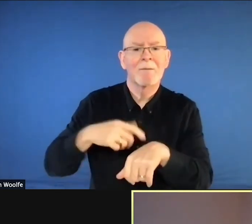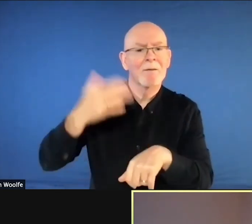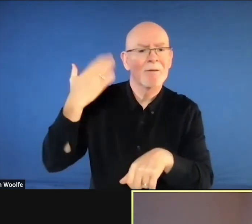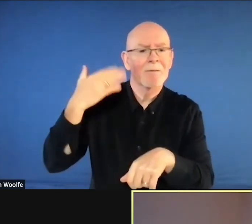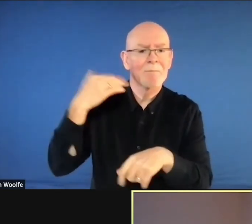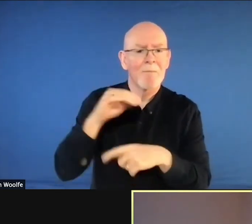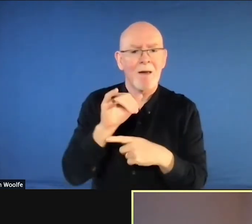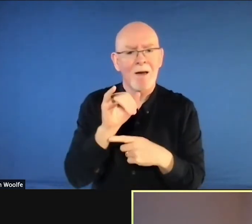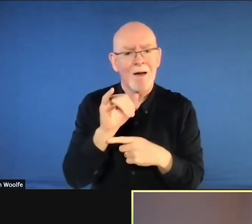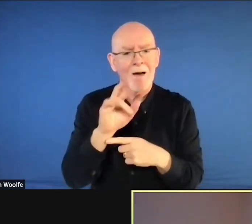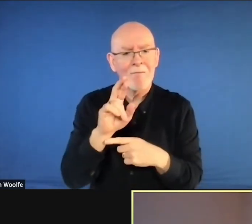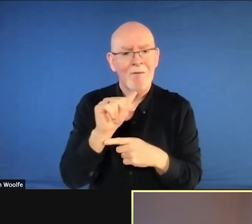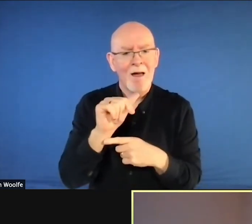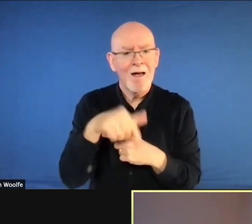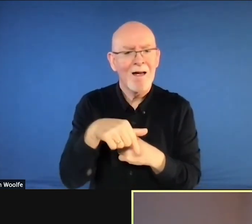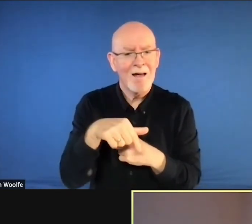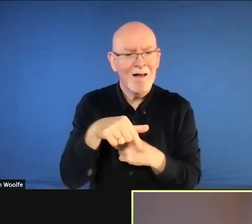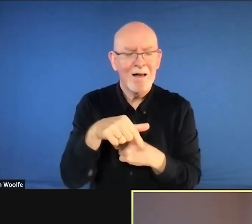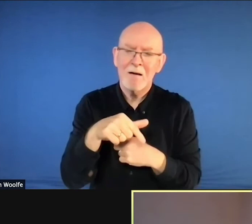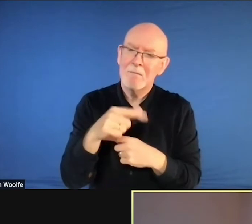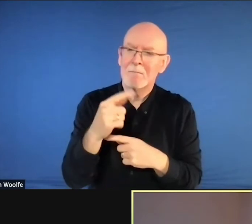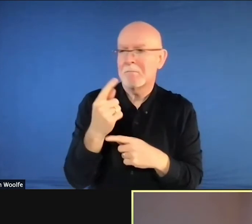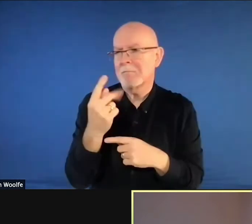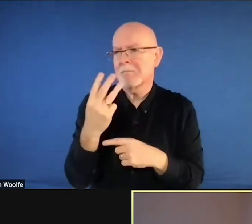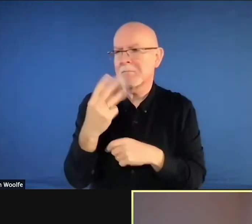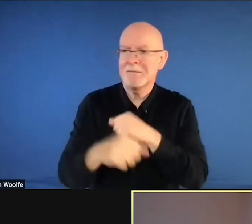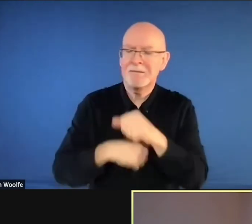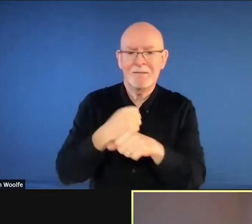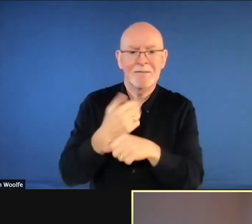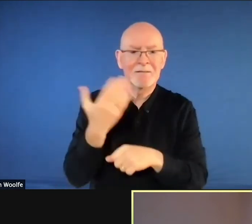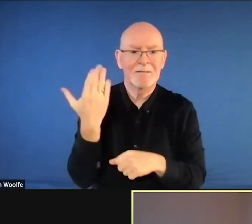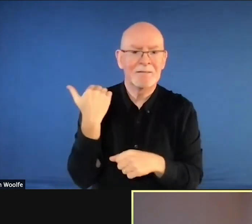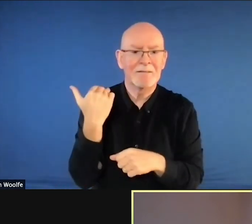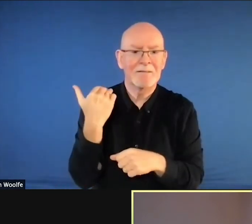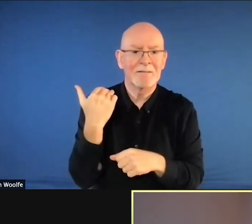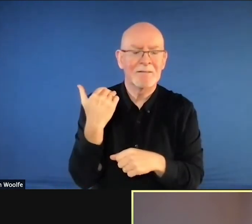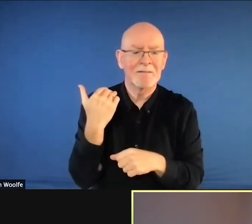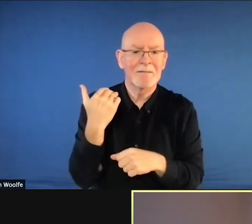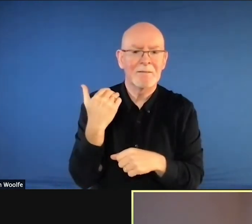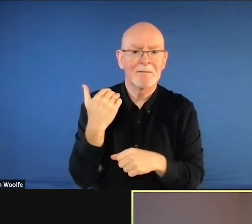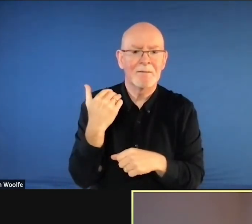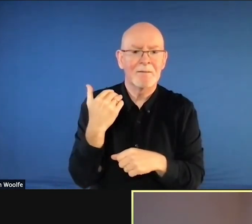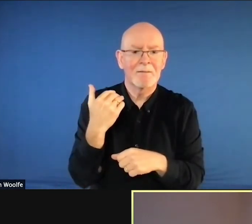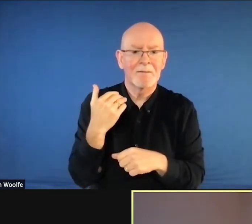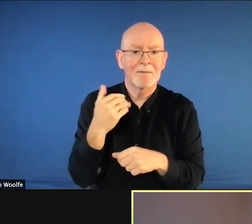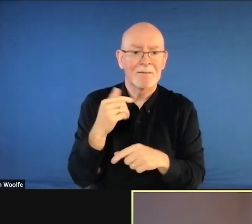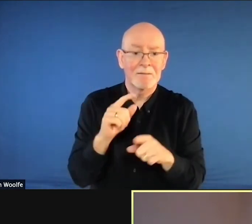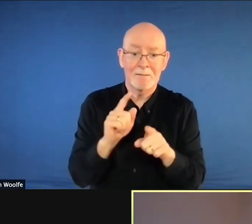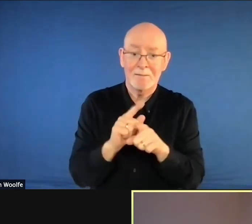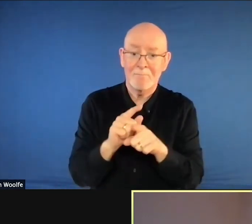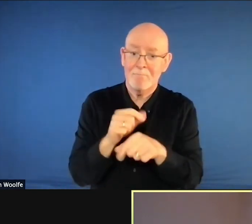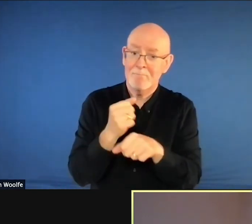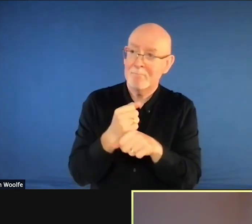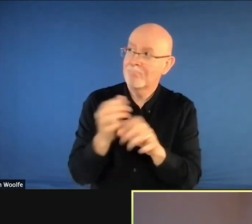I had colleagues from Uppsala University intending